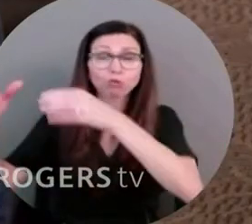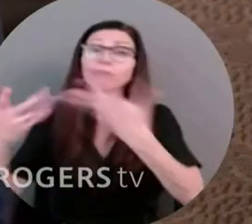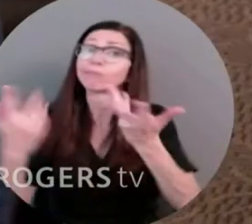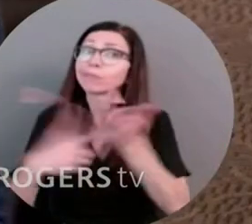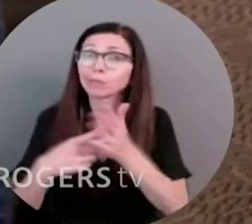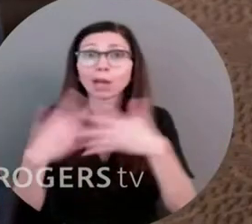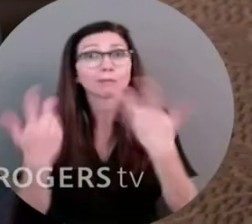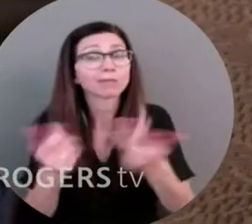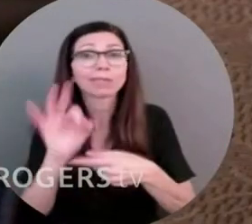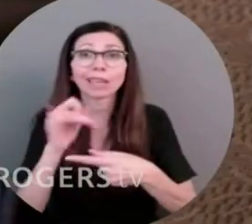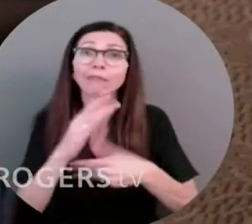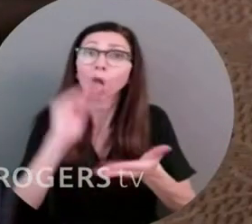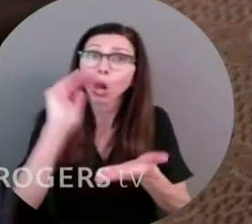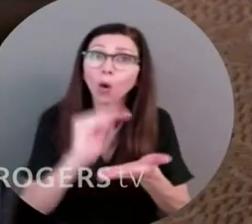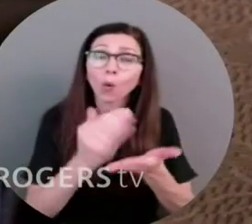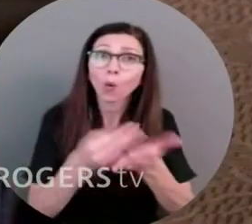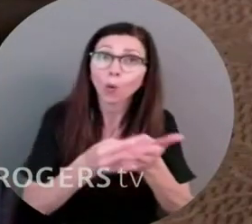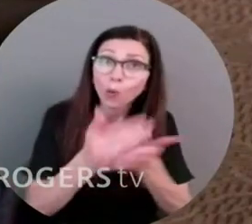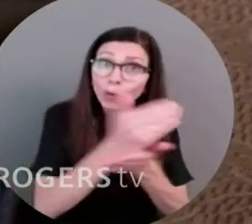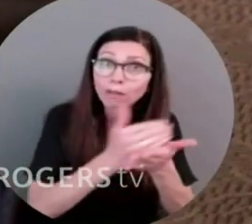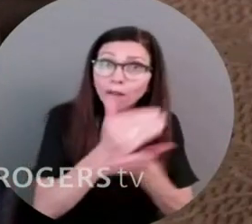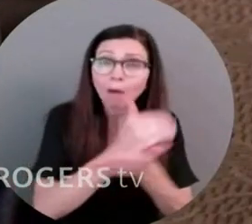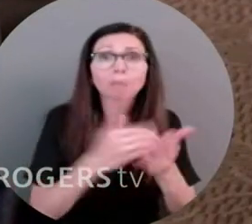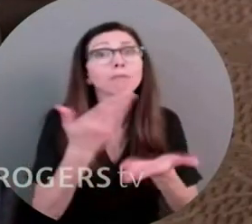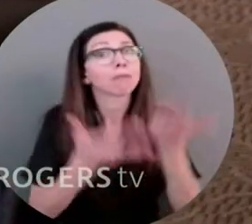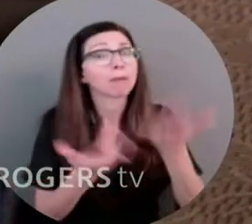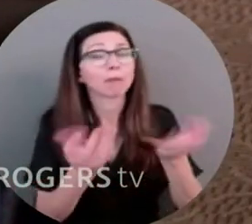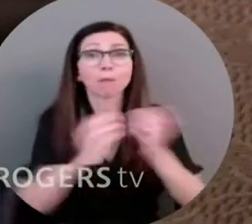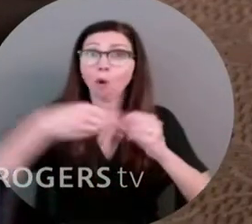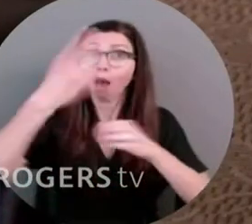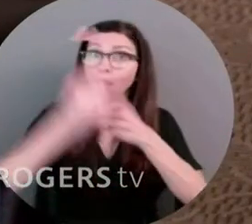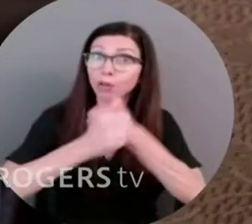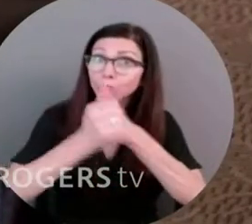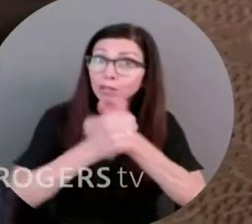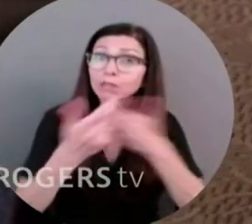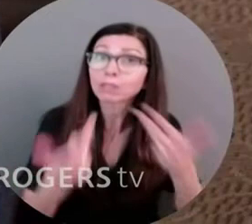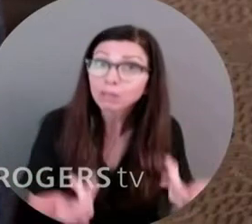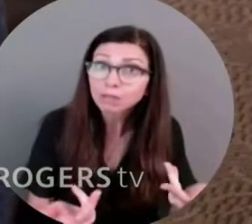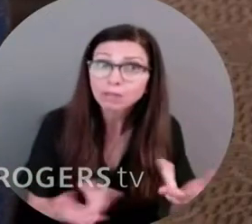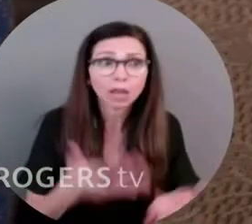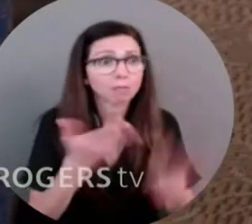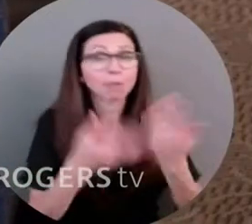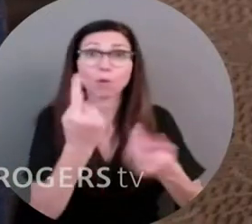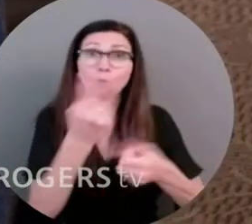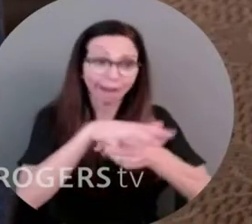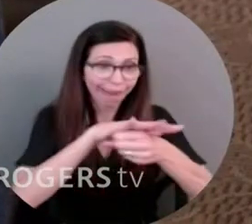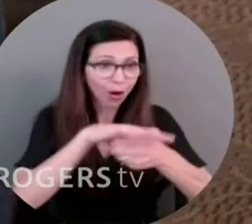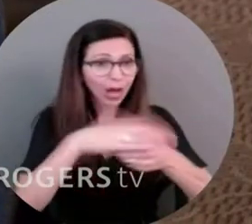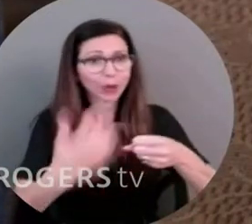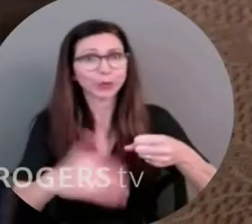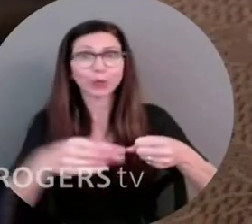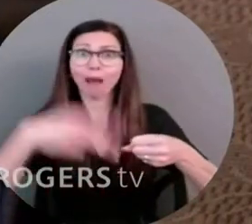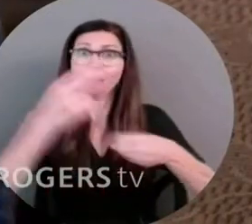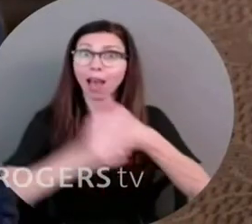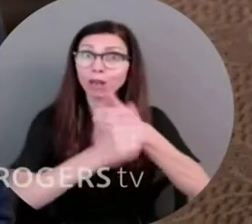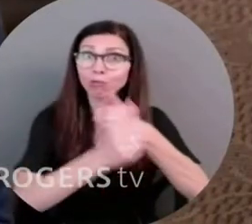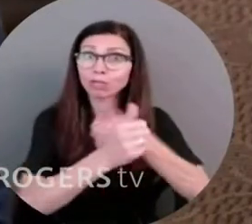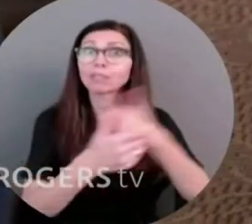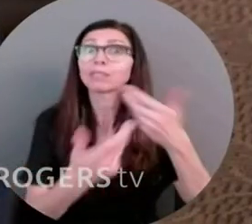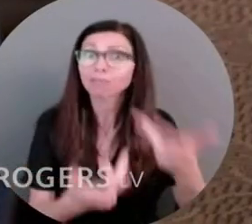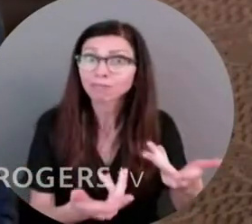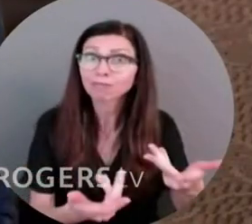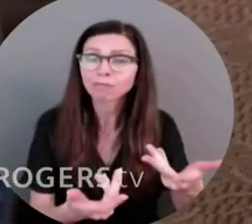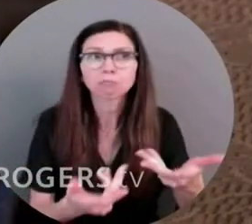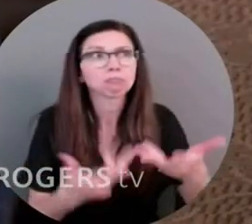to a lower income neighborhood could be associated with higher risk, because then that reflects